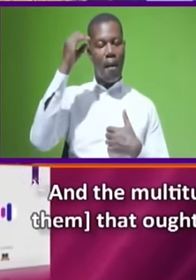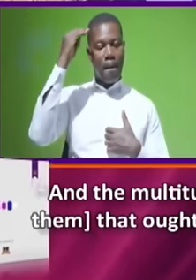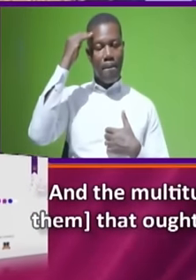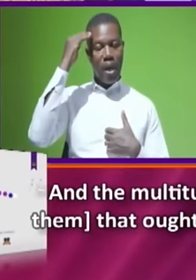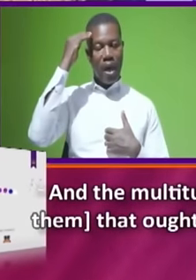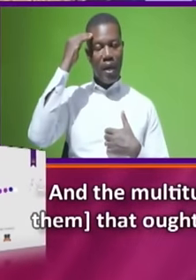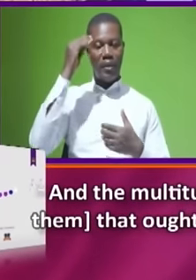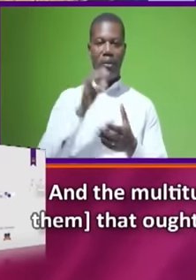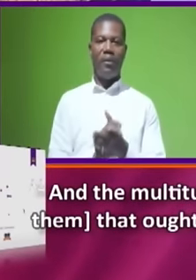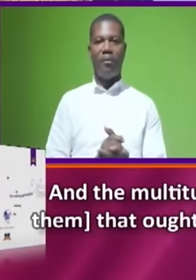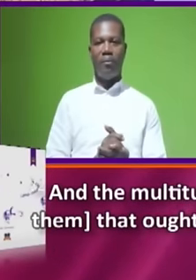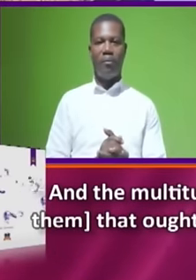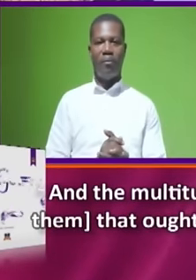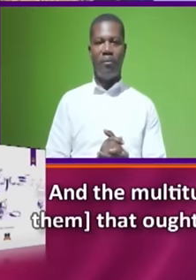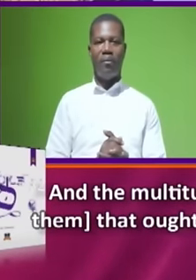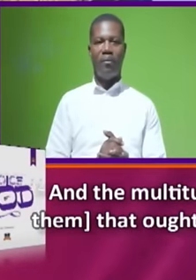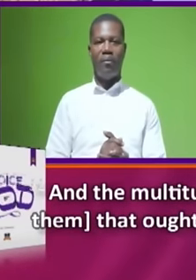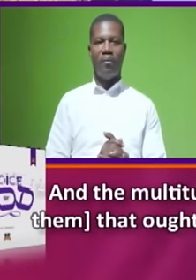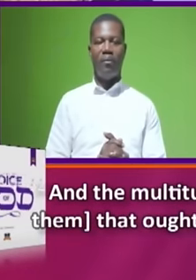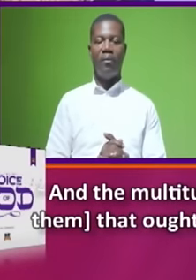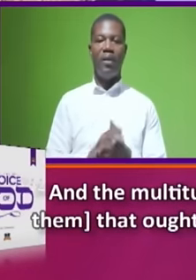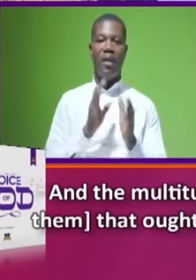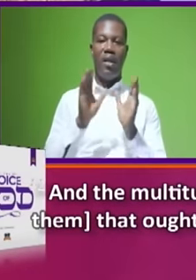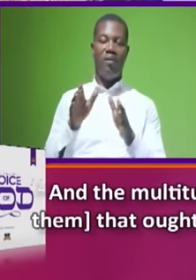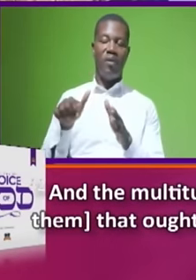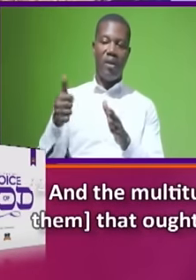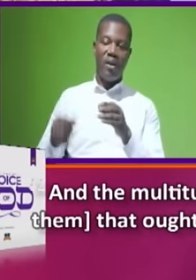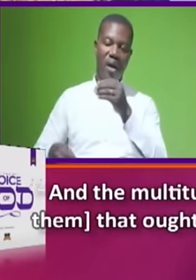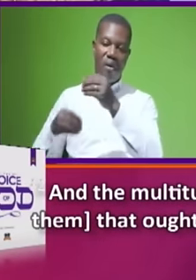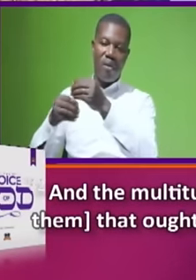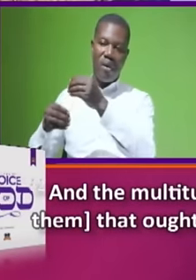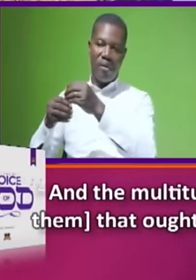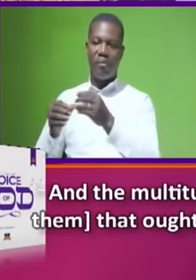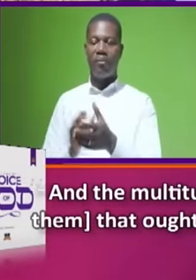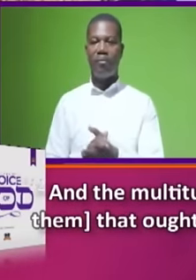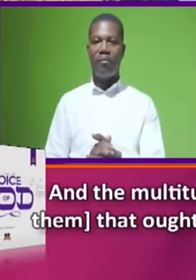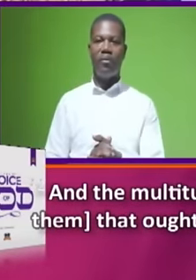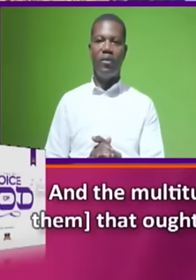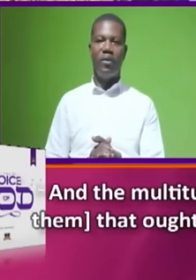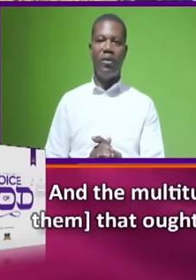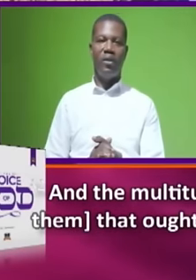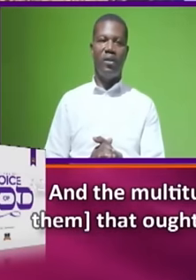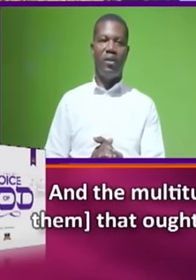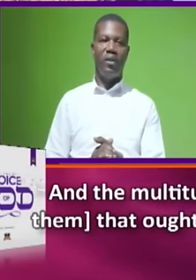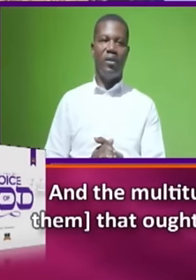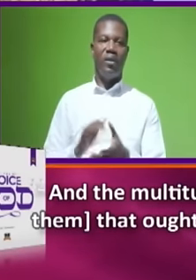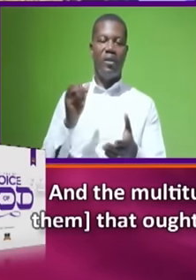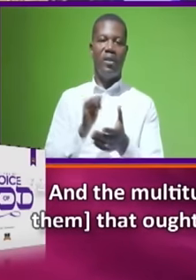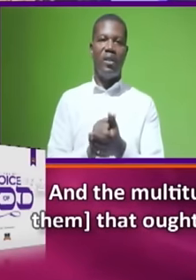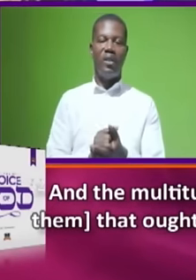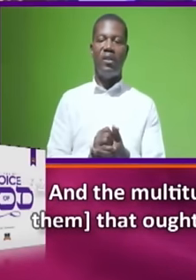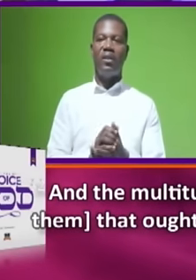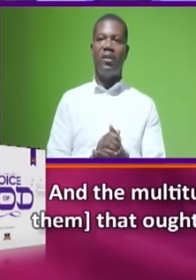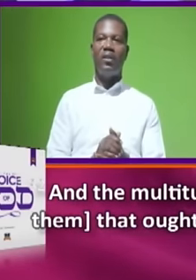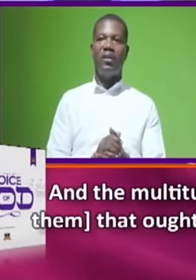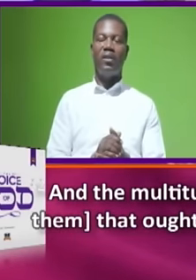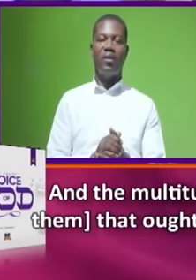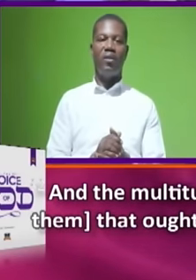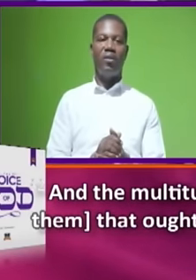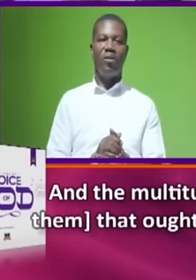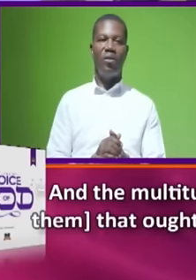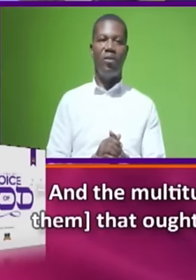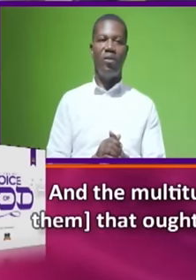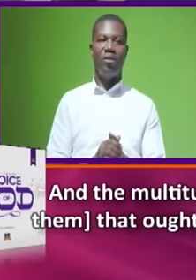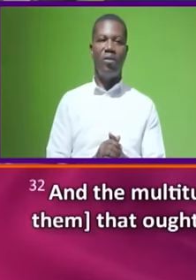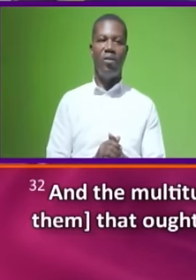the same mind. Akadiaka. It is left with the rest. And no also to your swear. Na